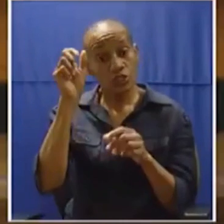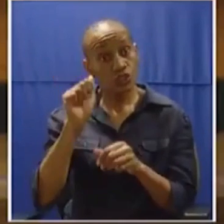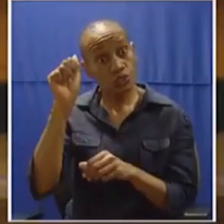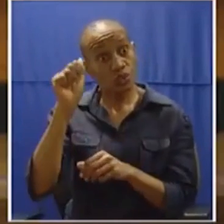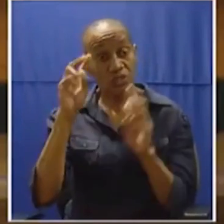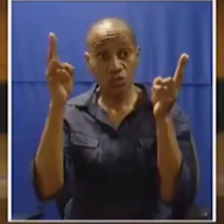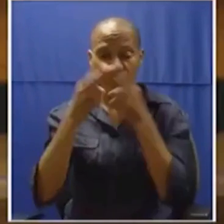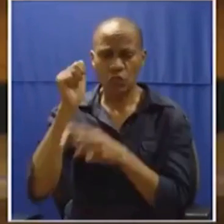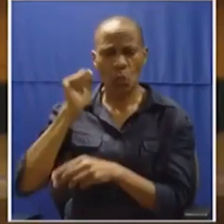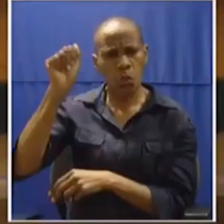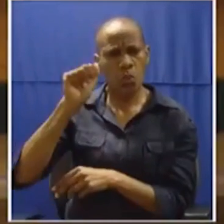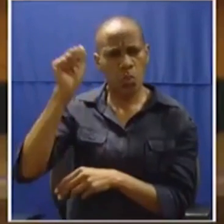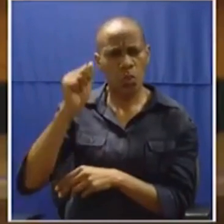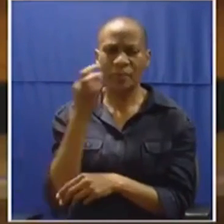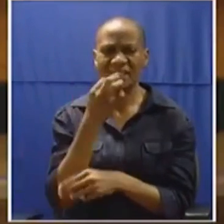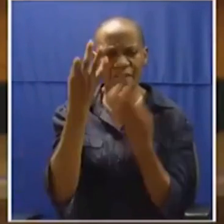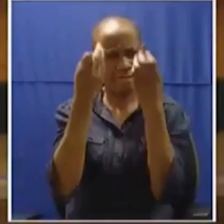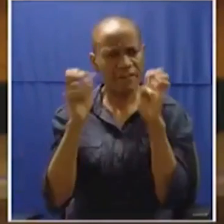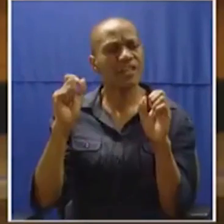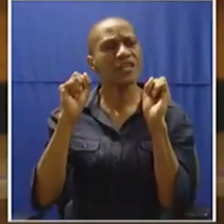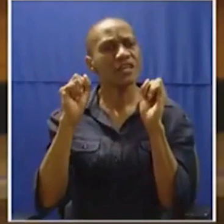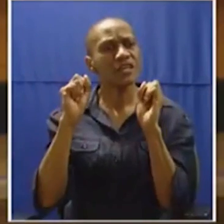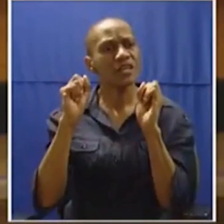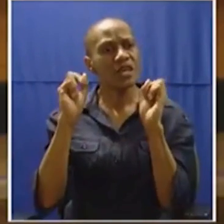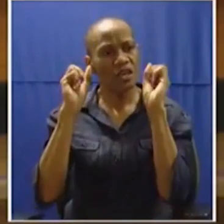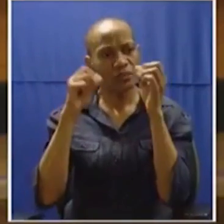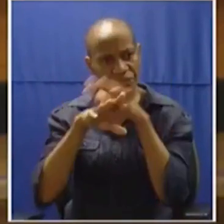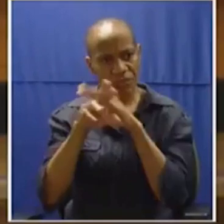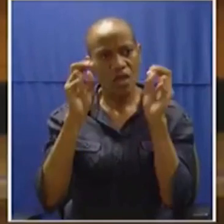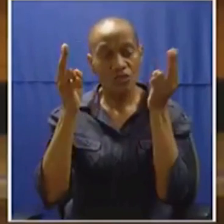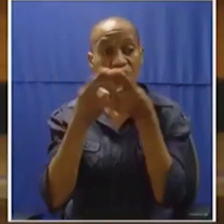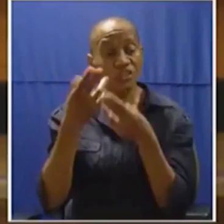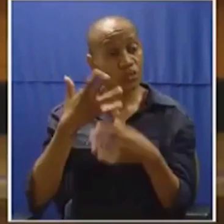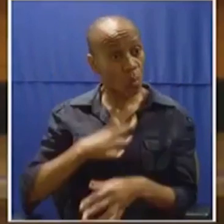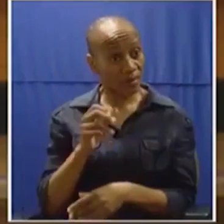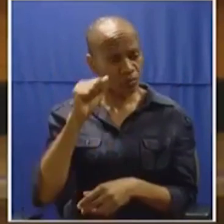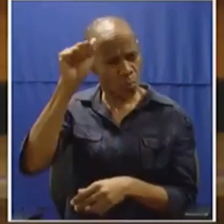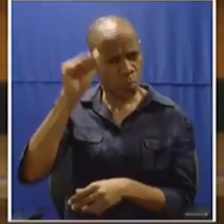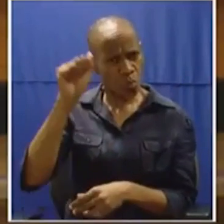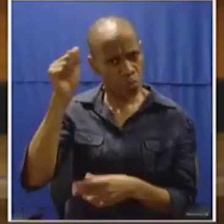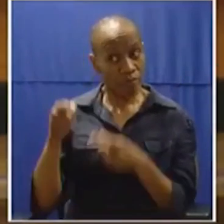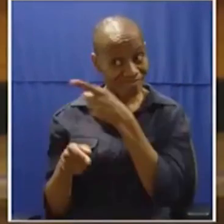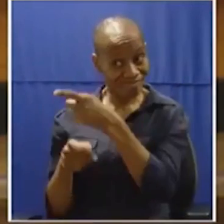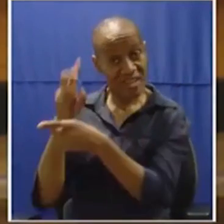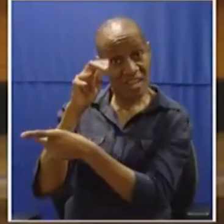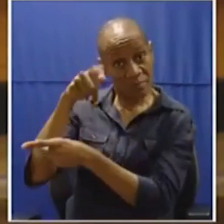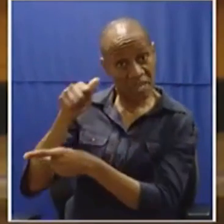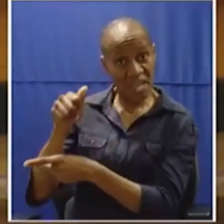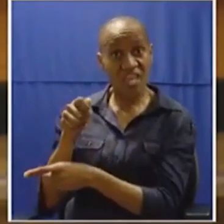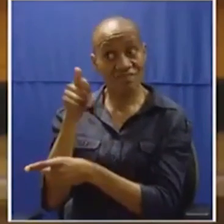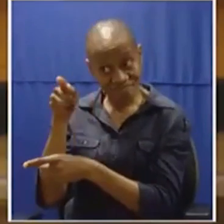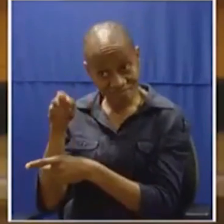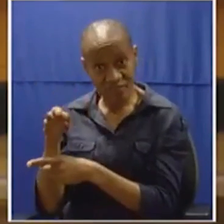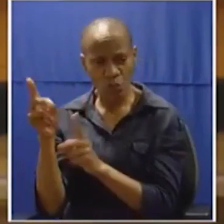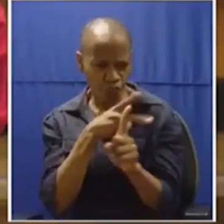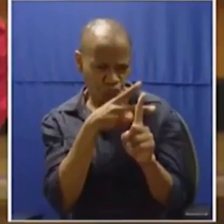protest, where students engaged in the noble and the struggle for free decolonized education, the NPA was used to victimize